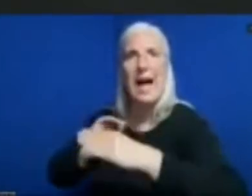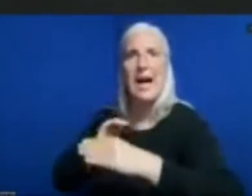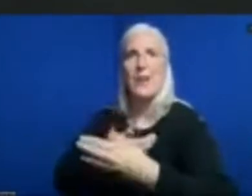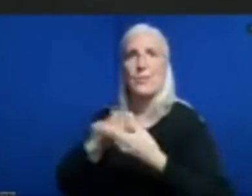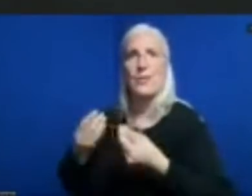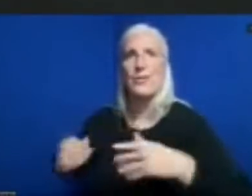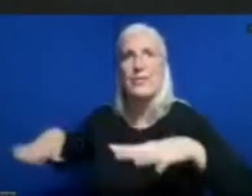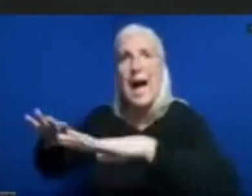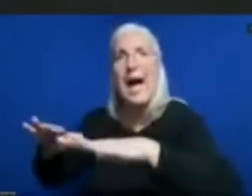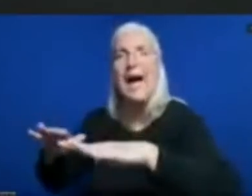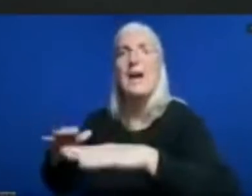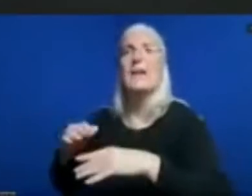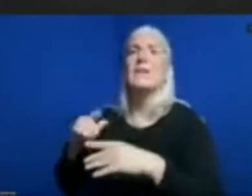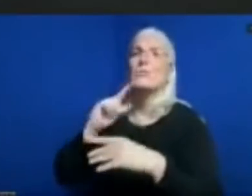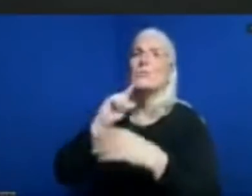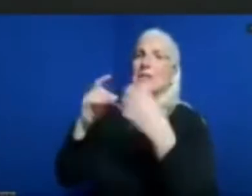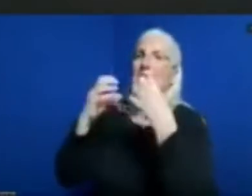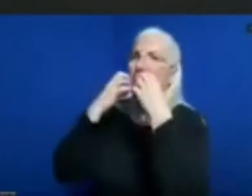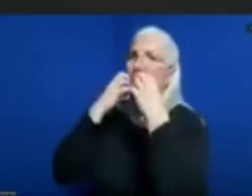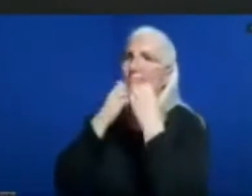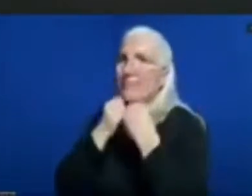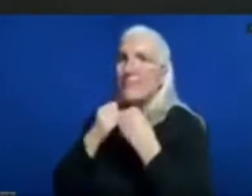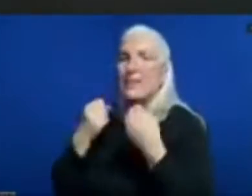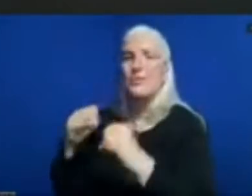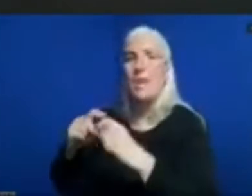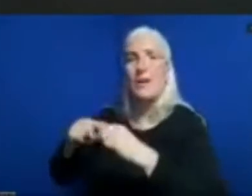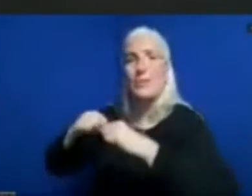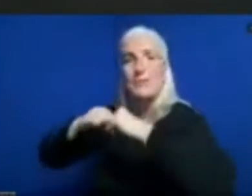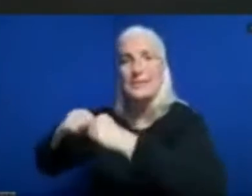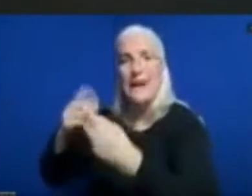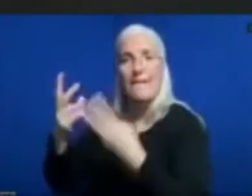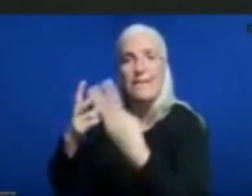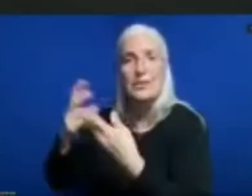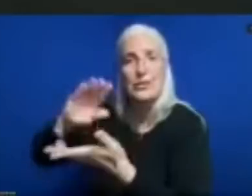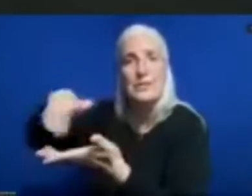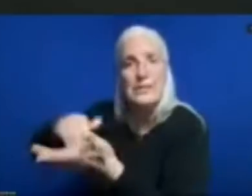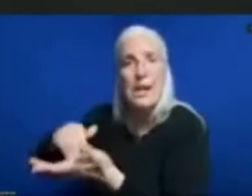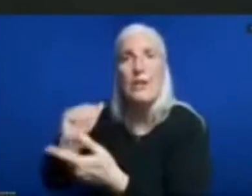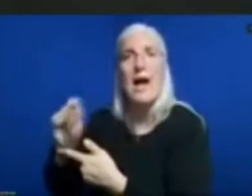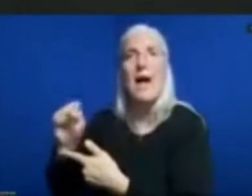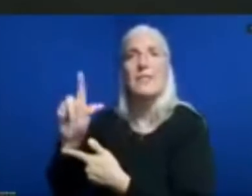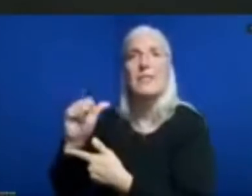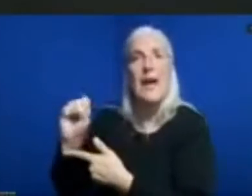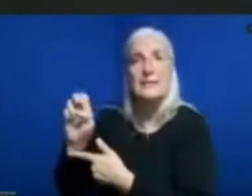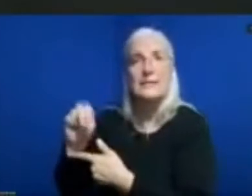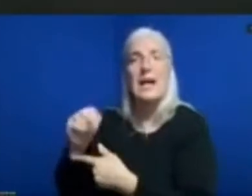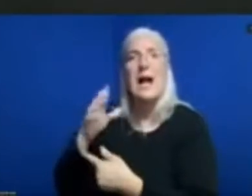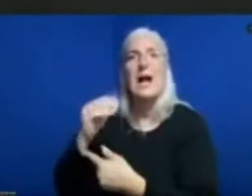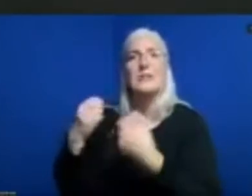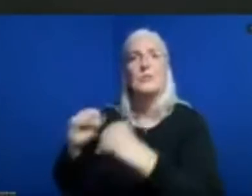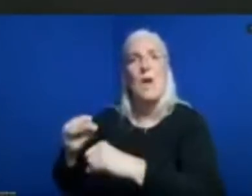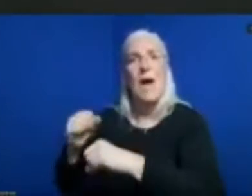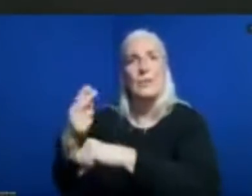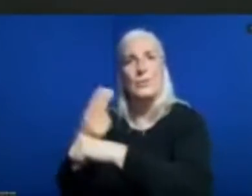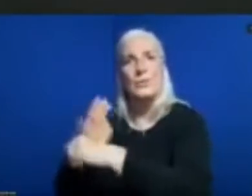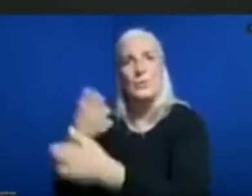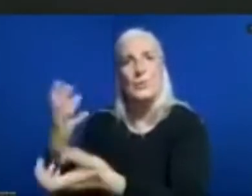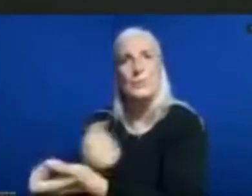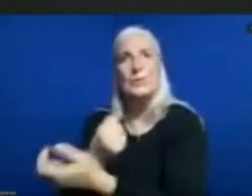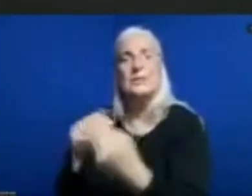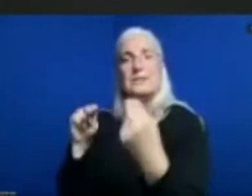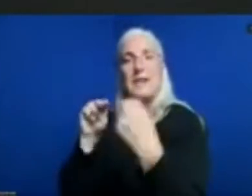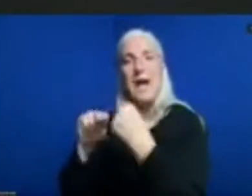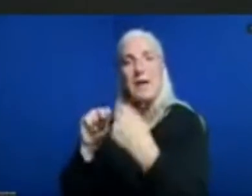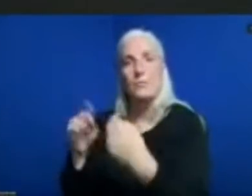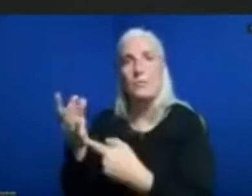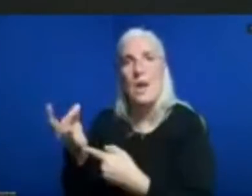holding the road on the 89 corridor. Our crews are working very hard, some more arriving tomorrow, to continue to work and put line through the park and